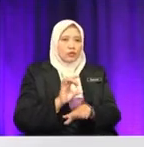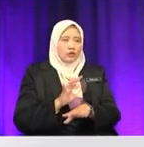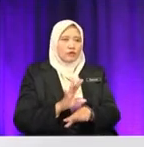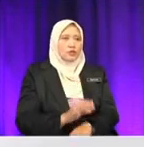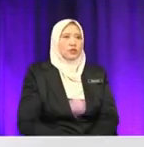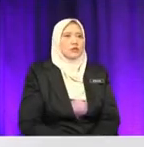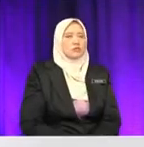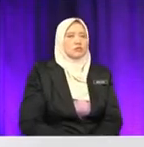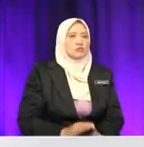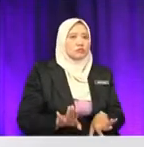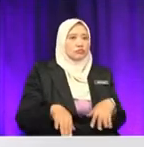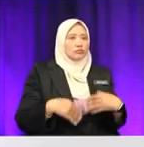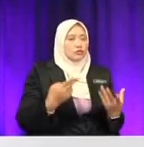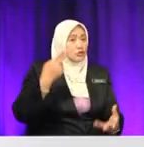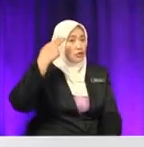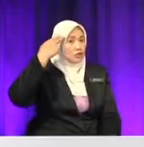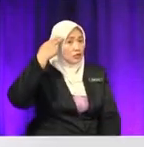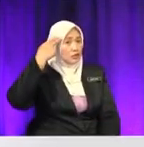say you, Hasif?